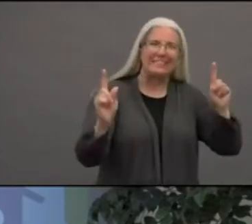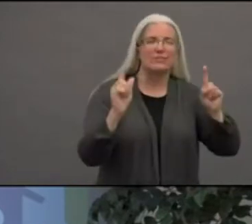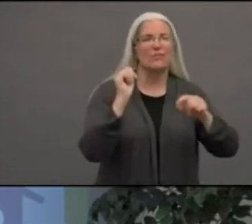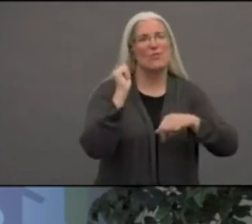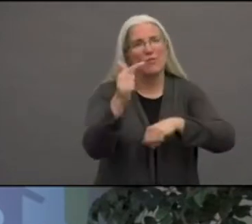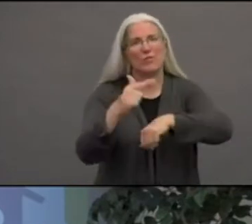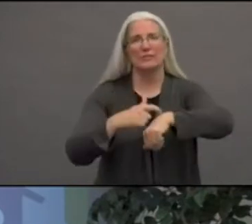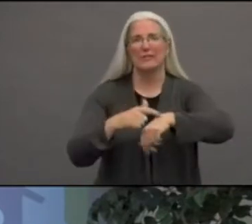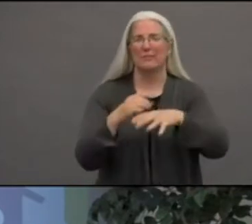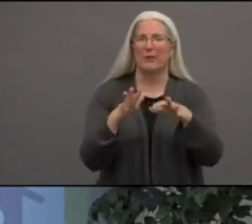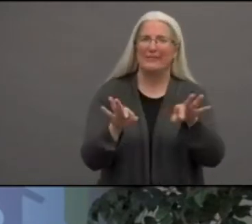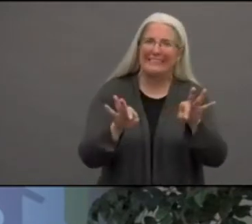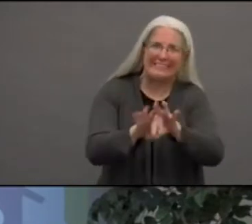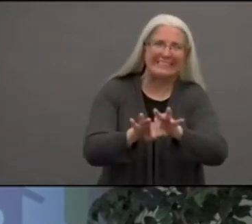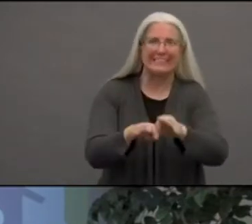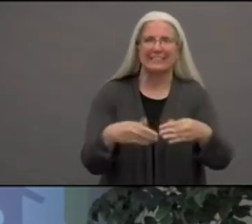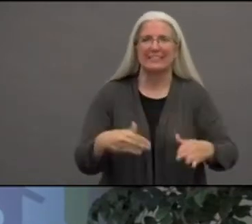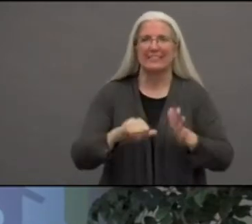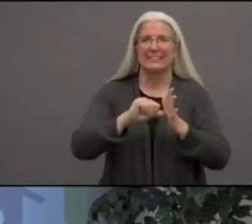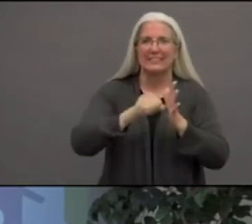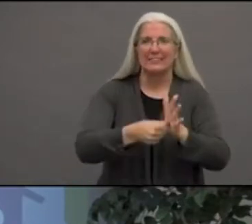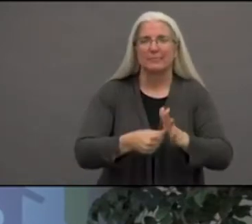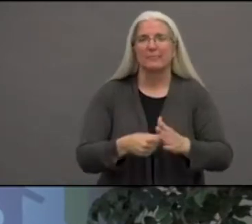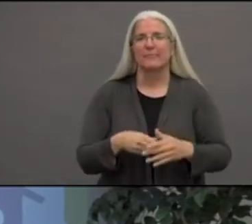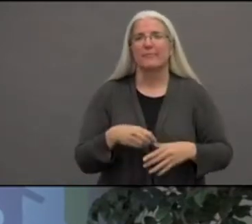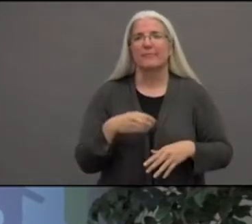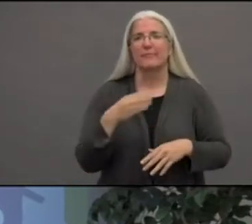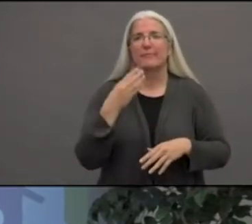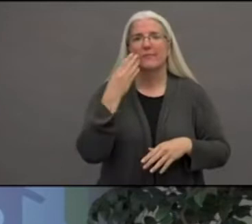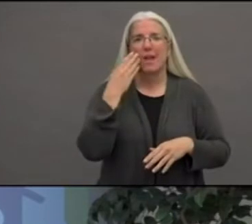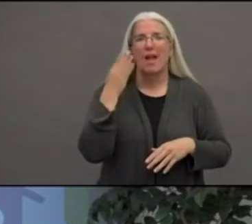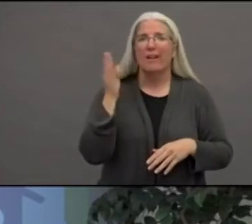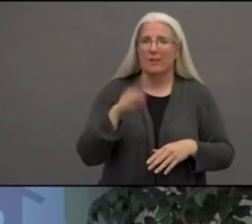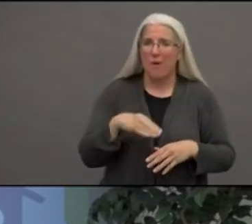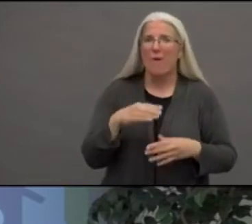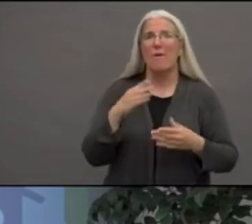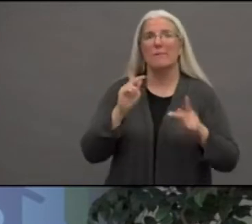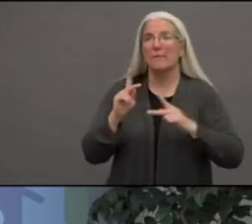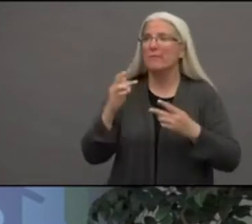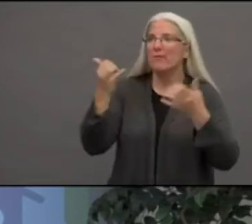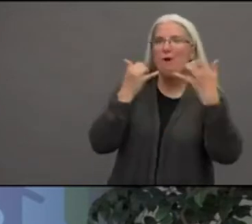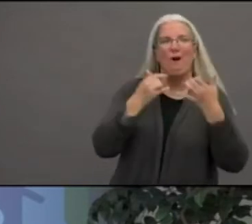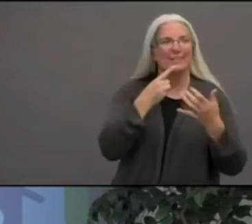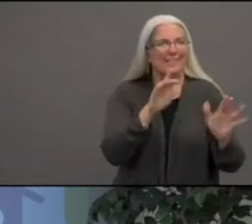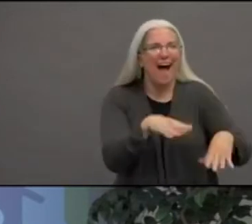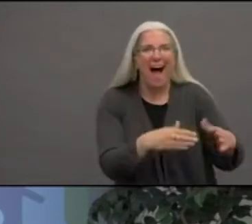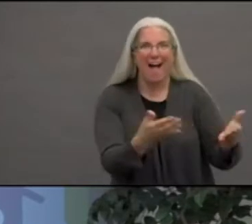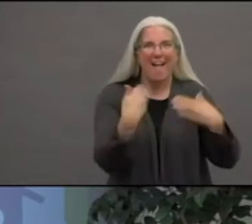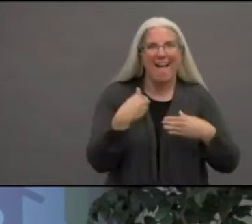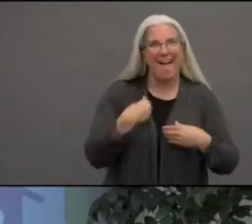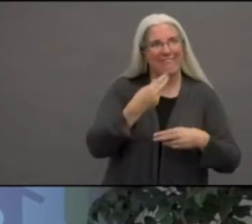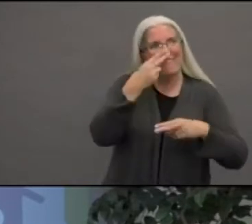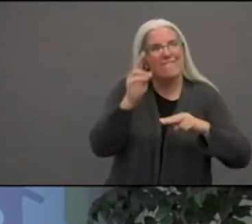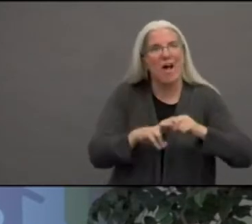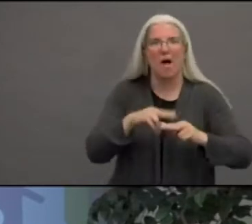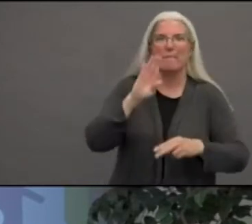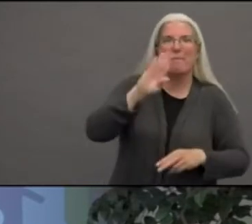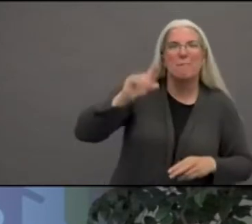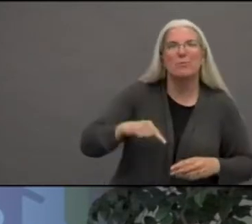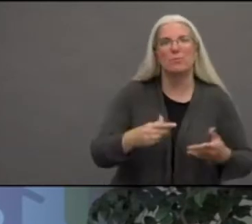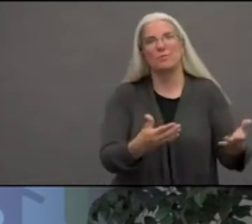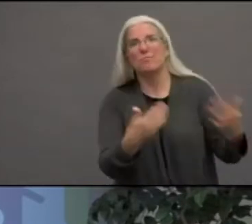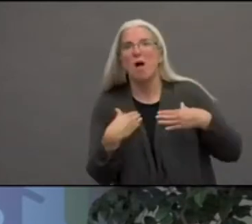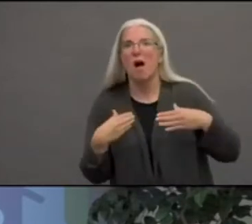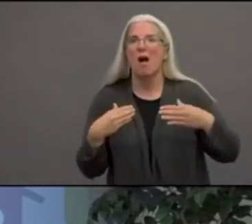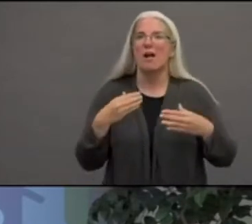Absolutely. You know, I know a lot of people are going to get calls saying, please come over, we're having a barbecue. Right. And I know barbecue and beer, they